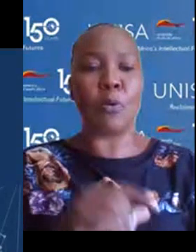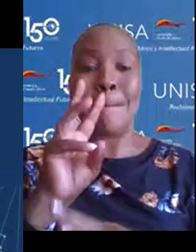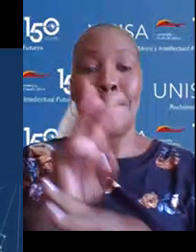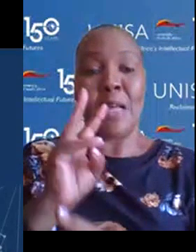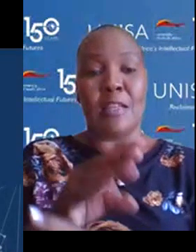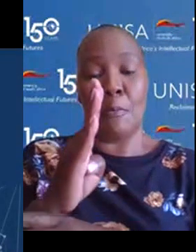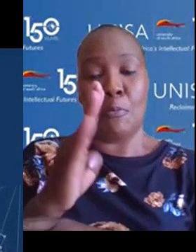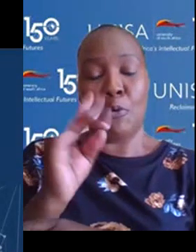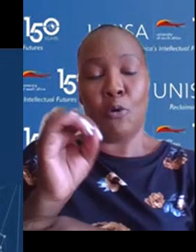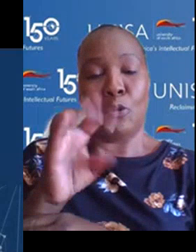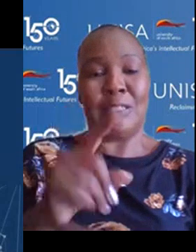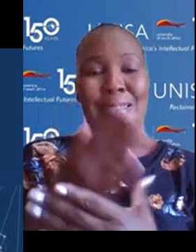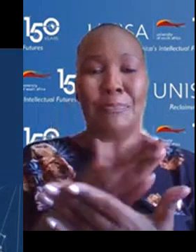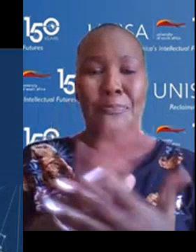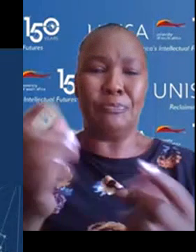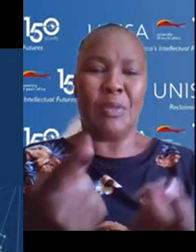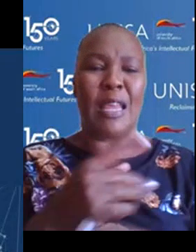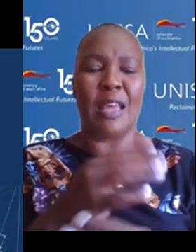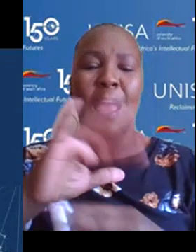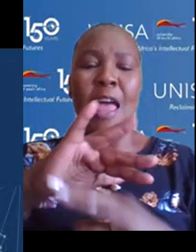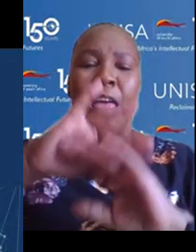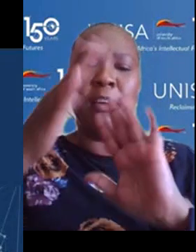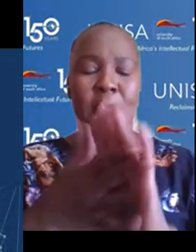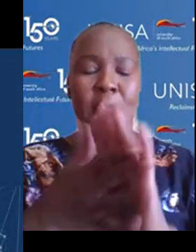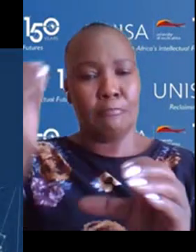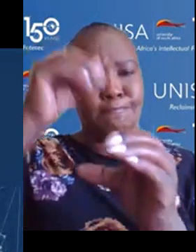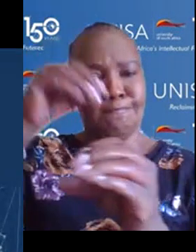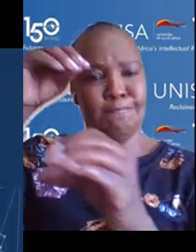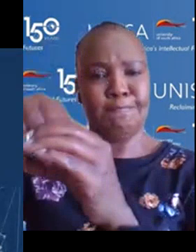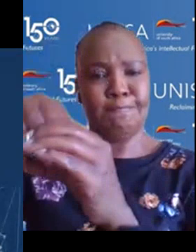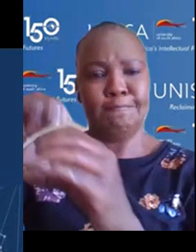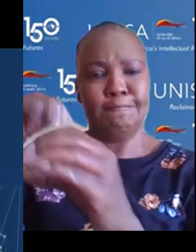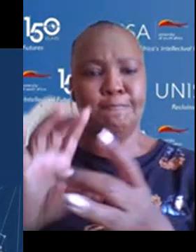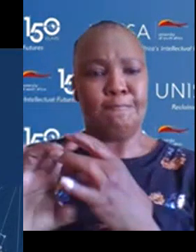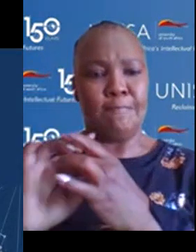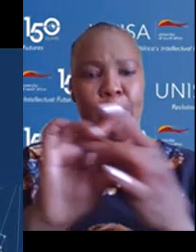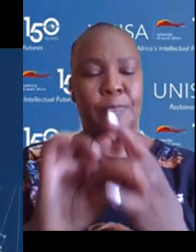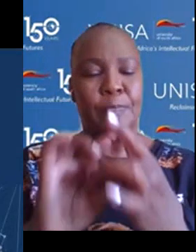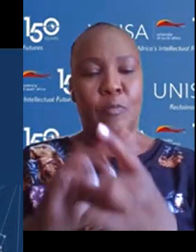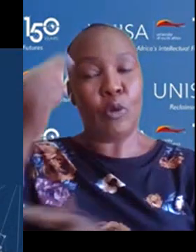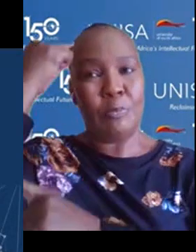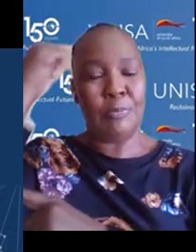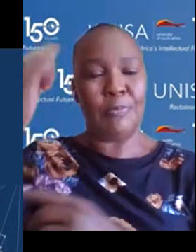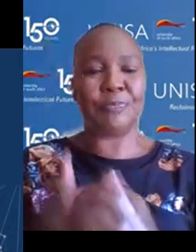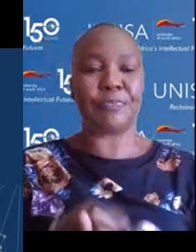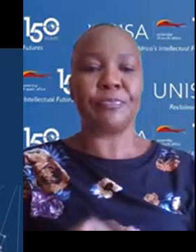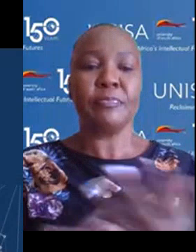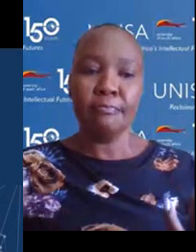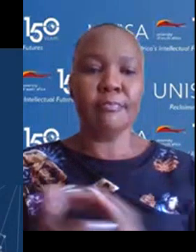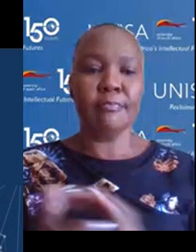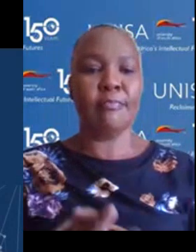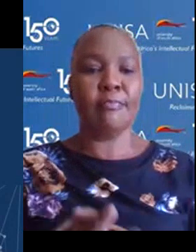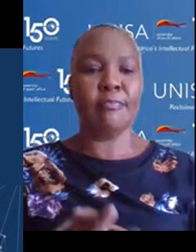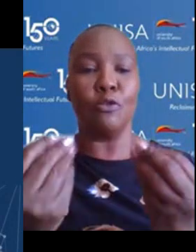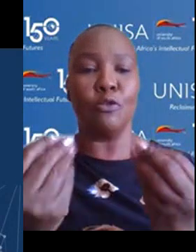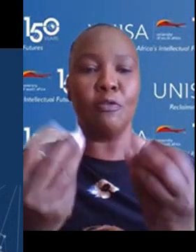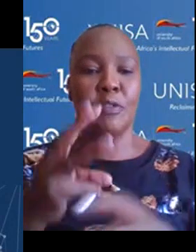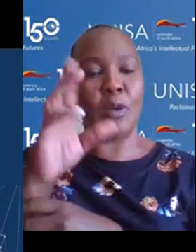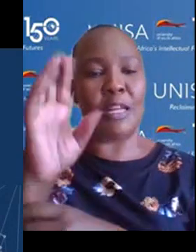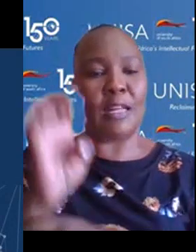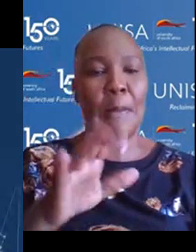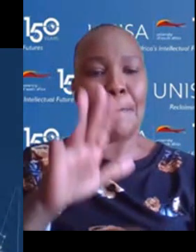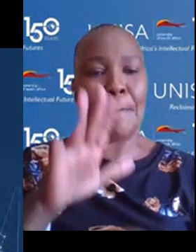pretty much the skeleton where all the other components connect to the brain. Okay, and then the software is basically